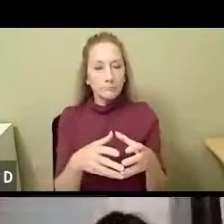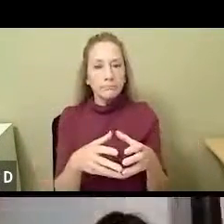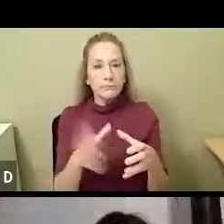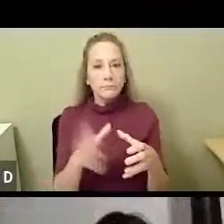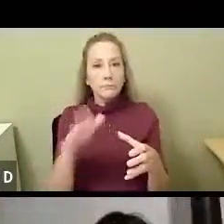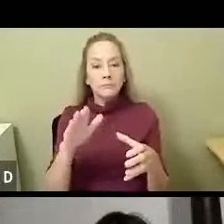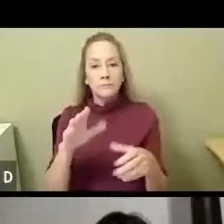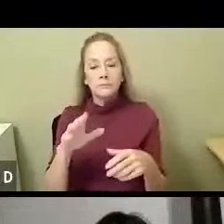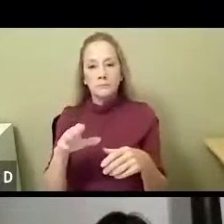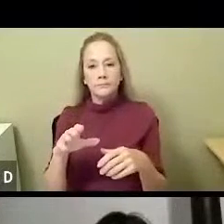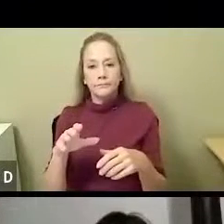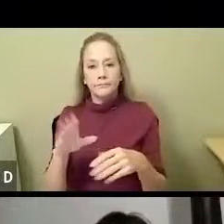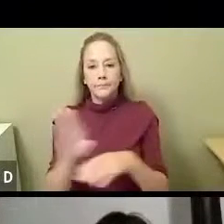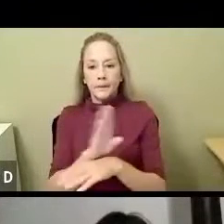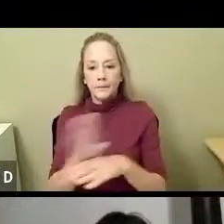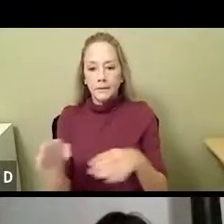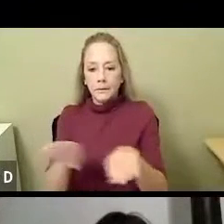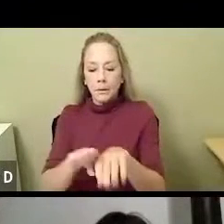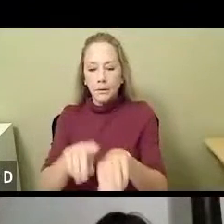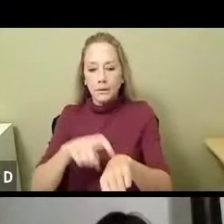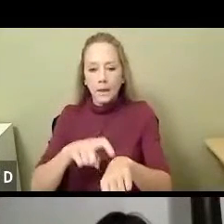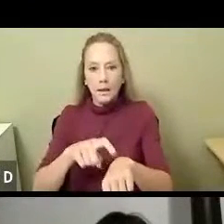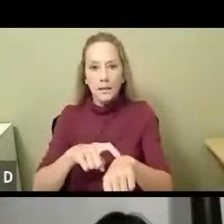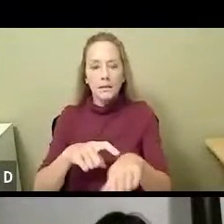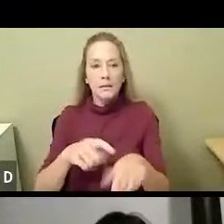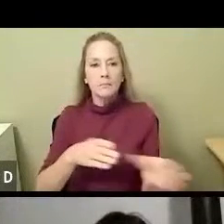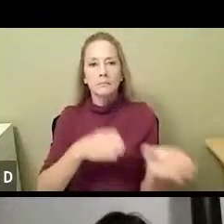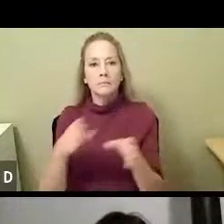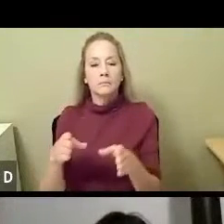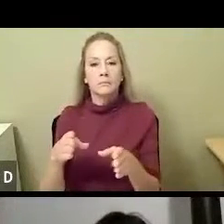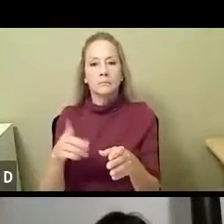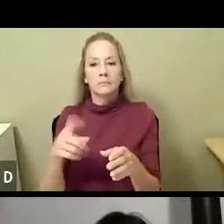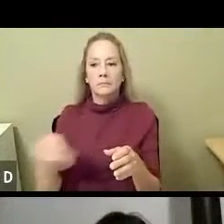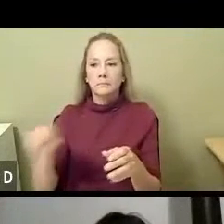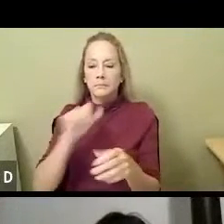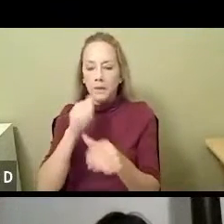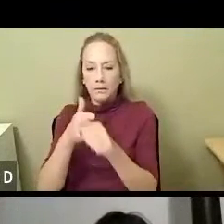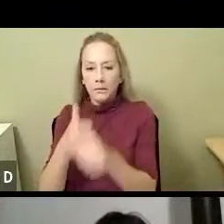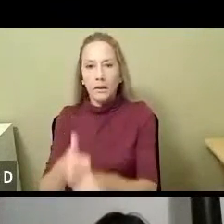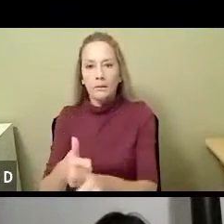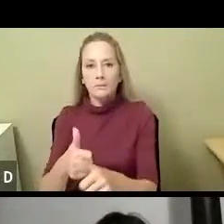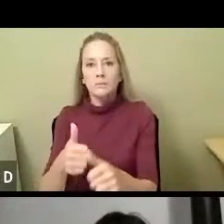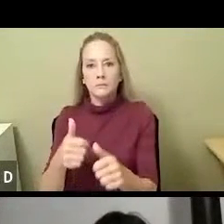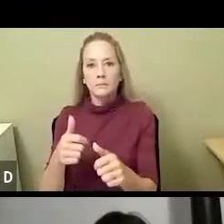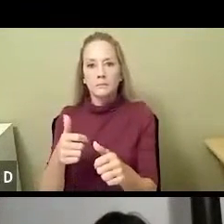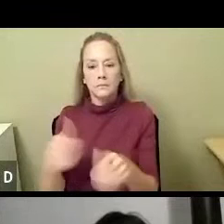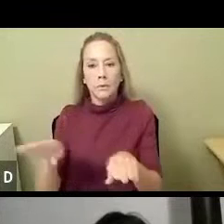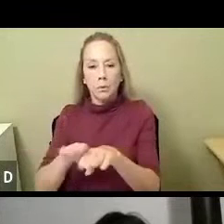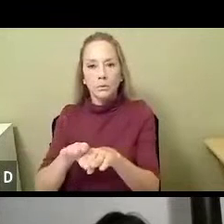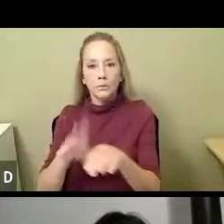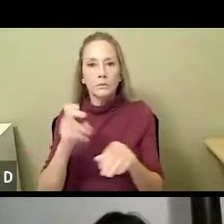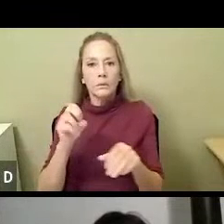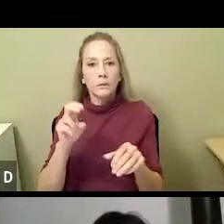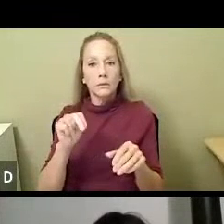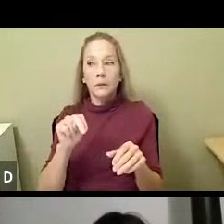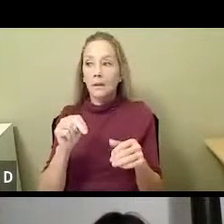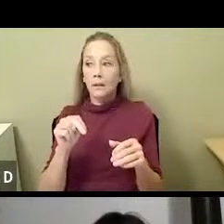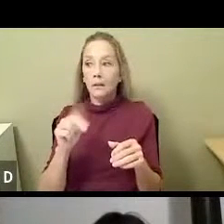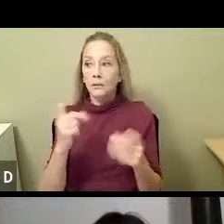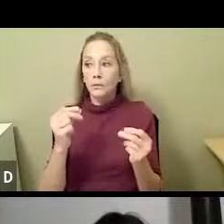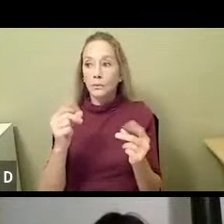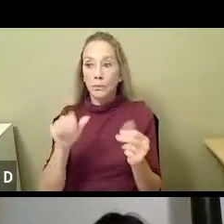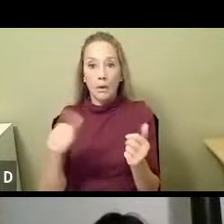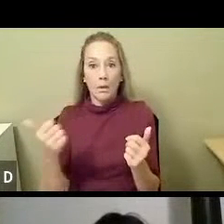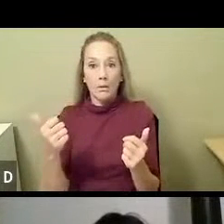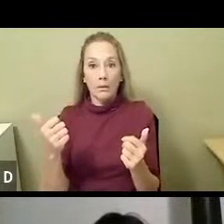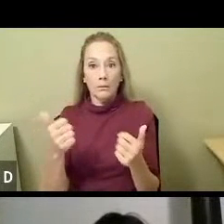business closures and curfews, there's non-essential closures, and then there's the most extreme, which is a stay-at-home, which we've already